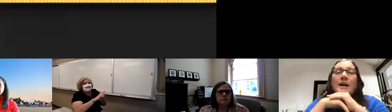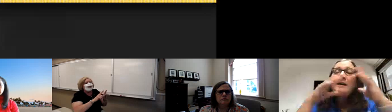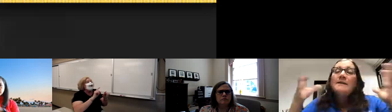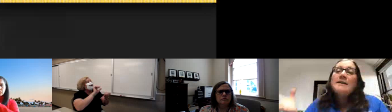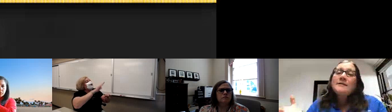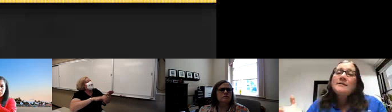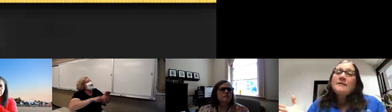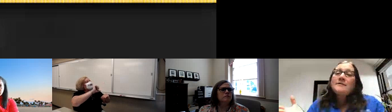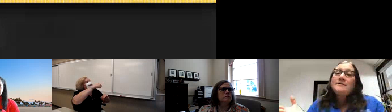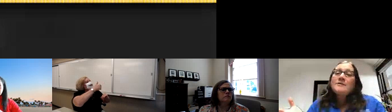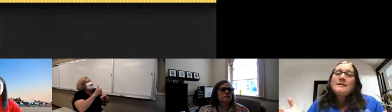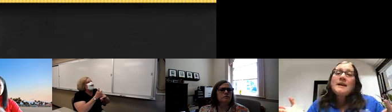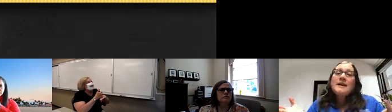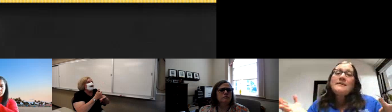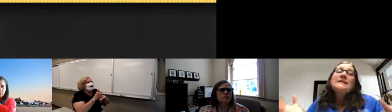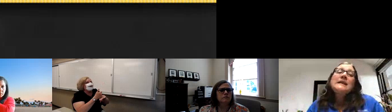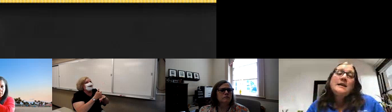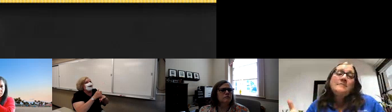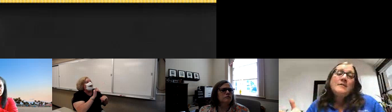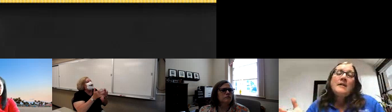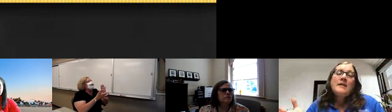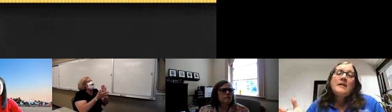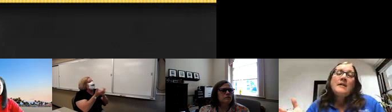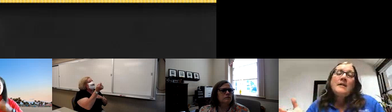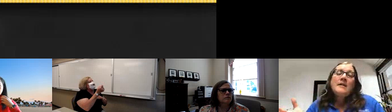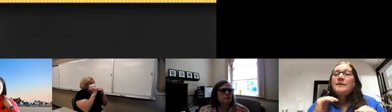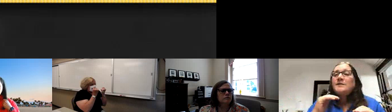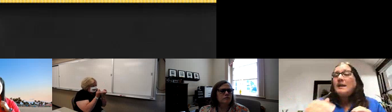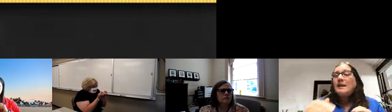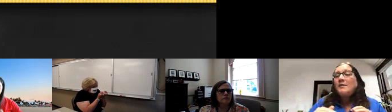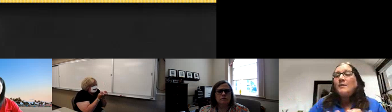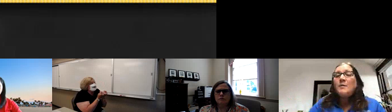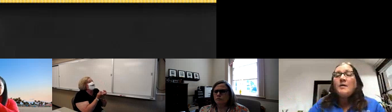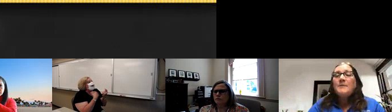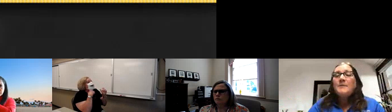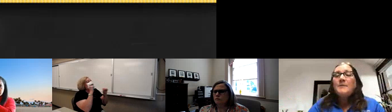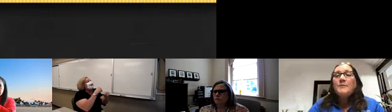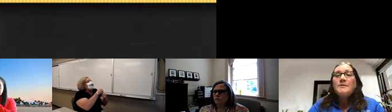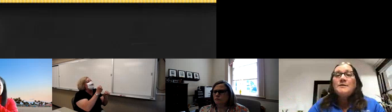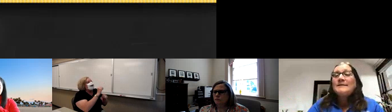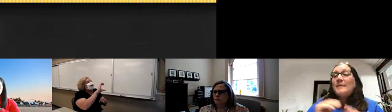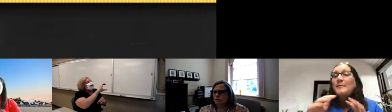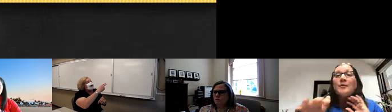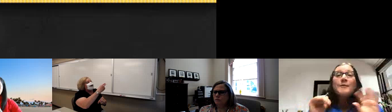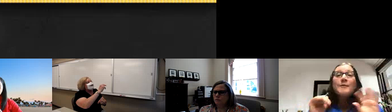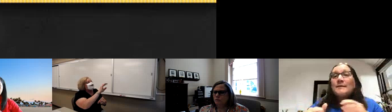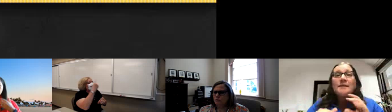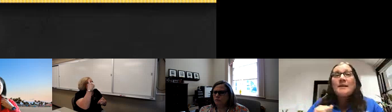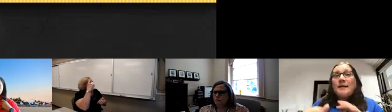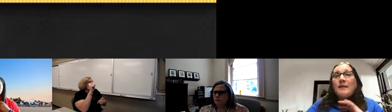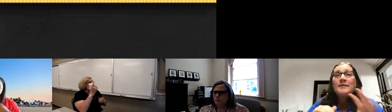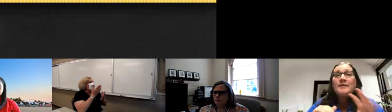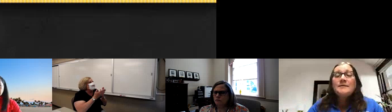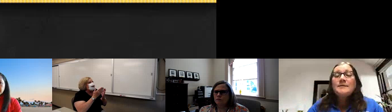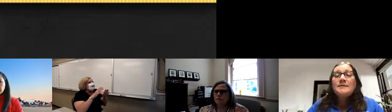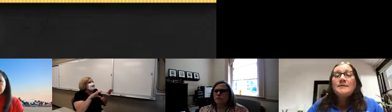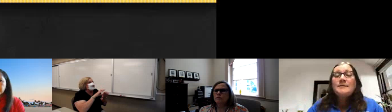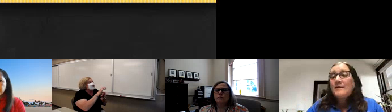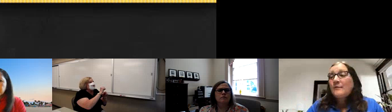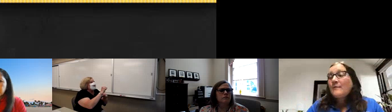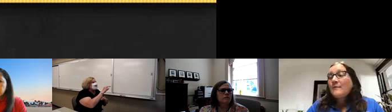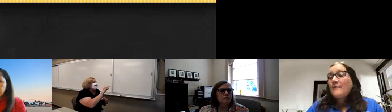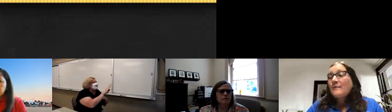So if I have the Tech Tuesday team, I can make a channel for, maybe we're doing subgroups. I'm going to